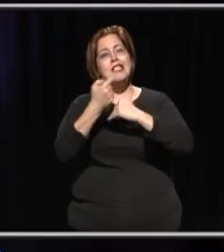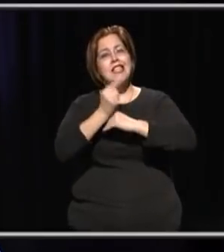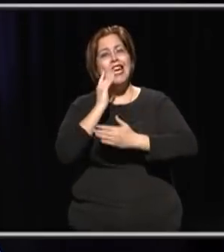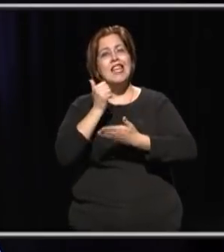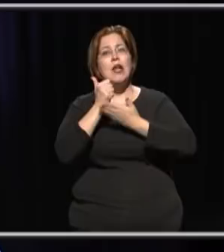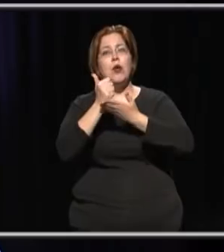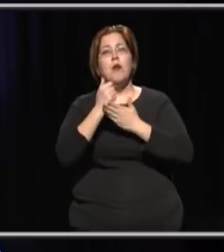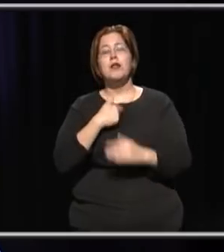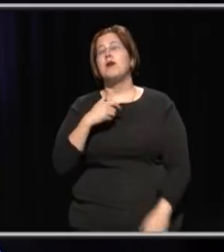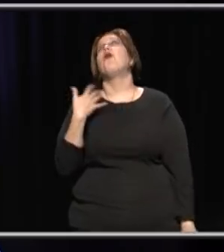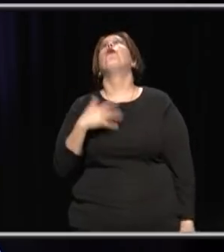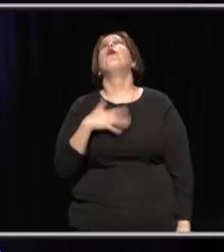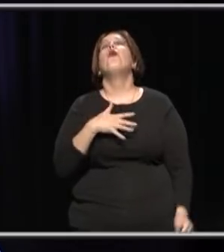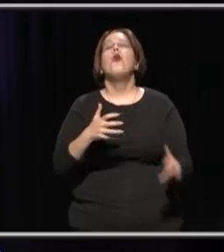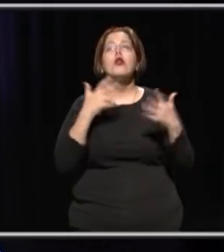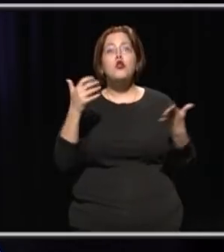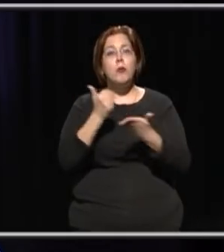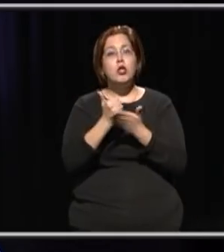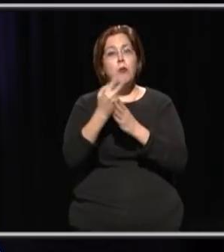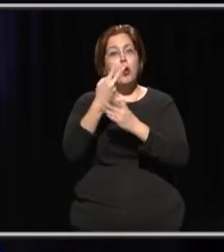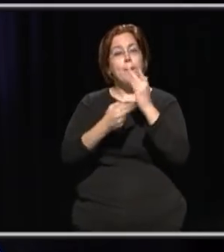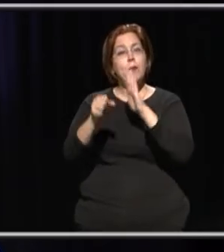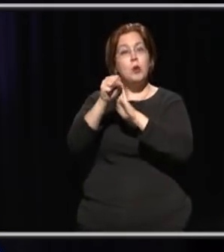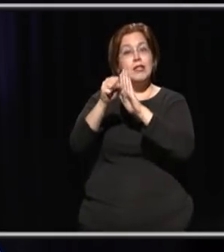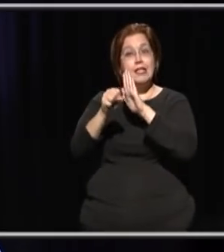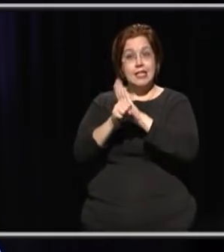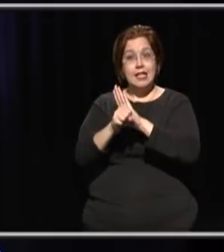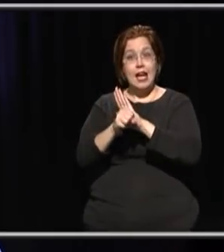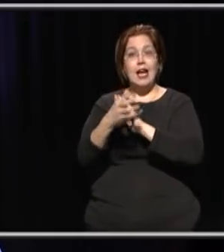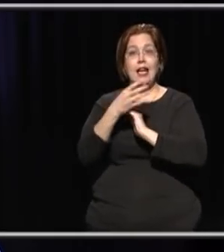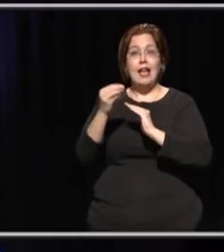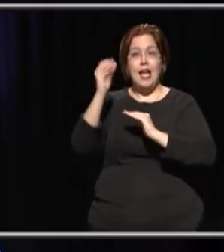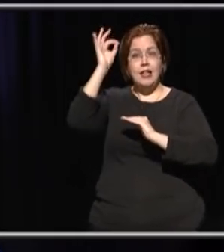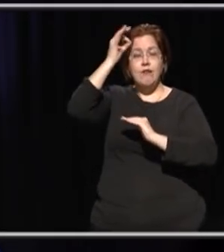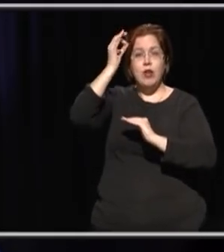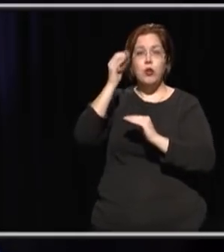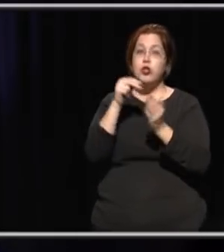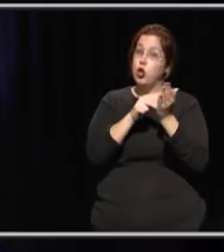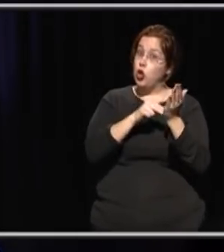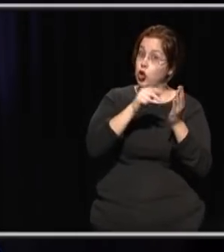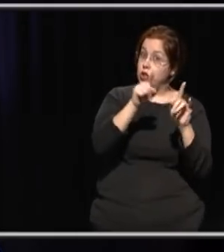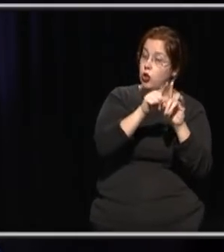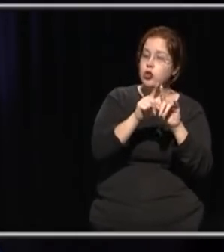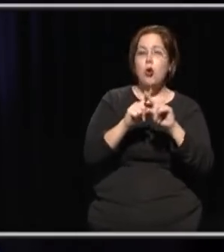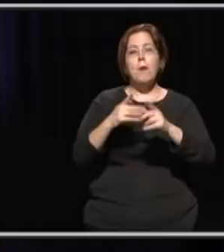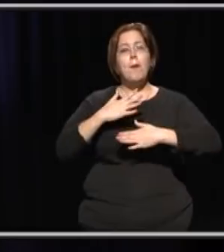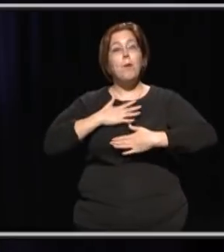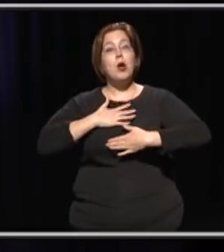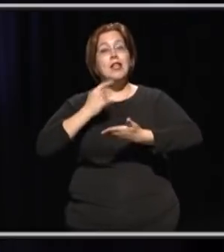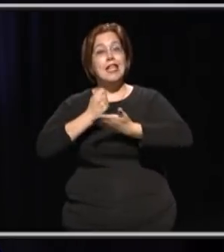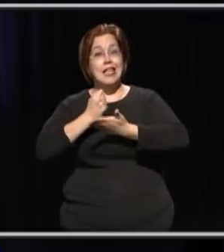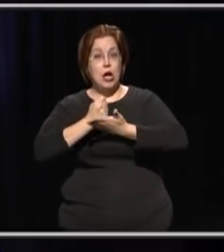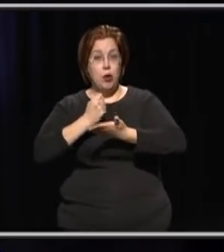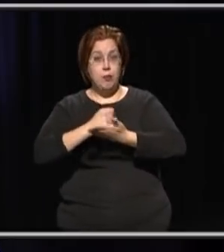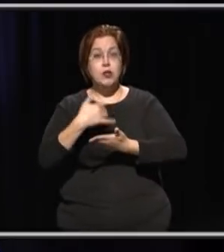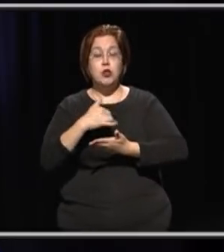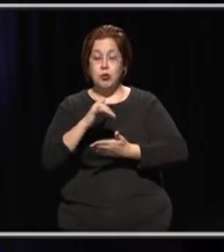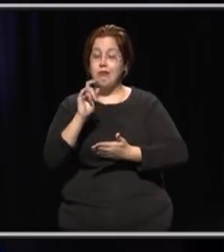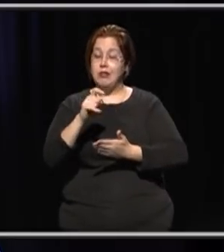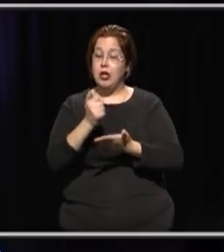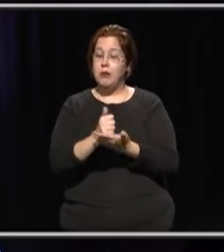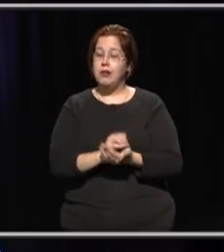been extraordinarily helpful from both the state and the feds. We're not only nurses, but respiratory therapists and others that are coming in to help